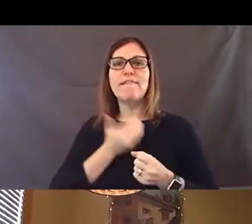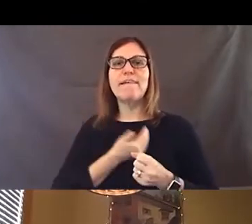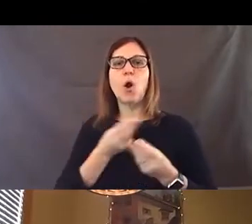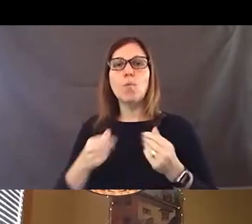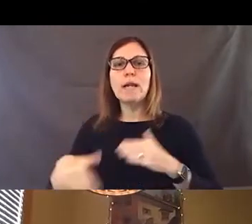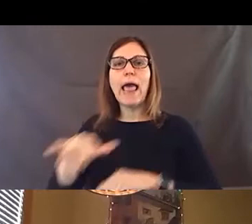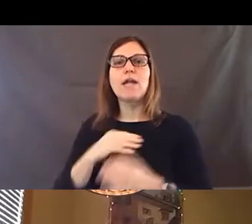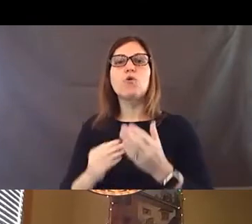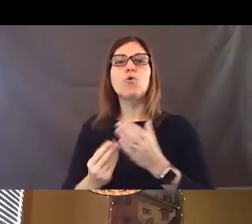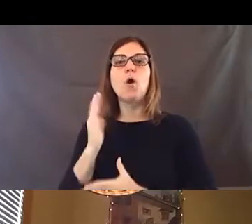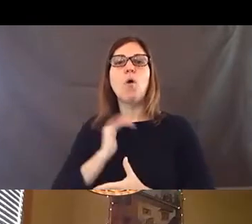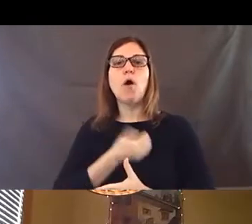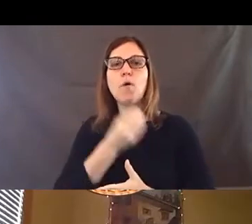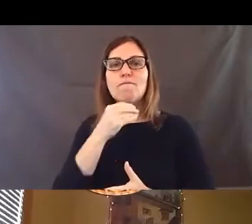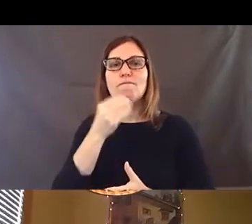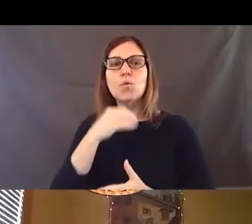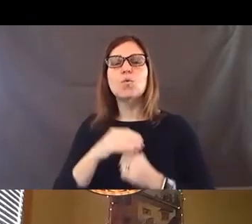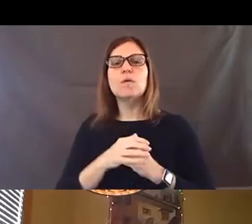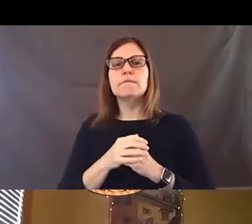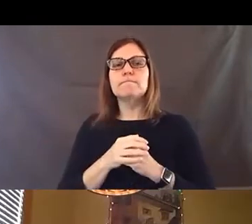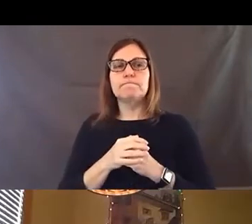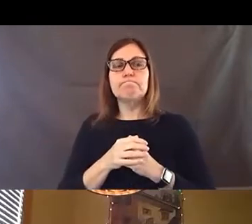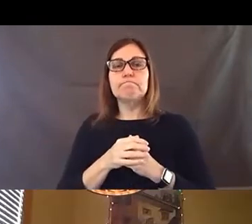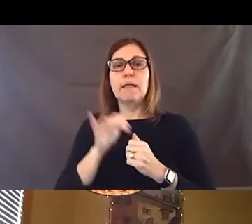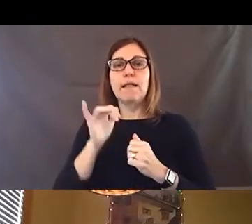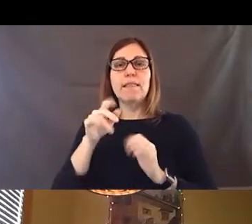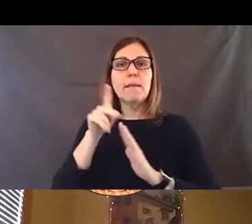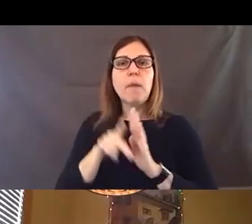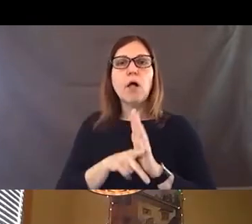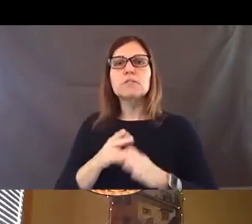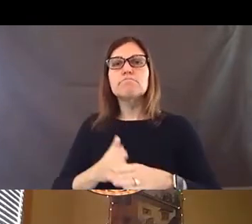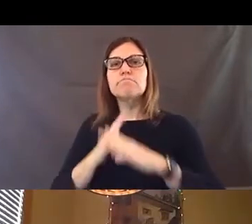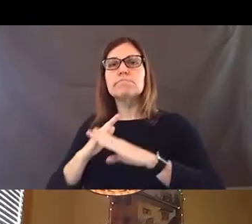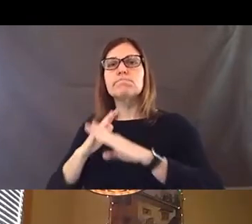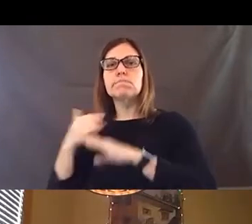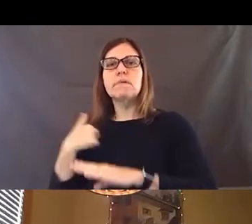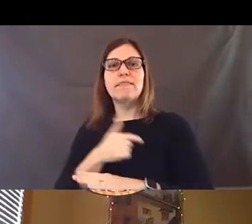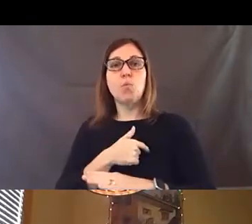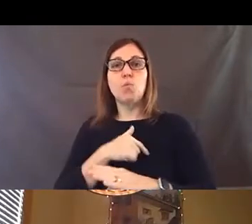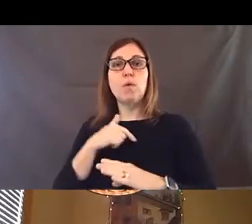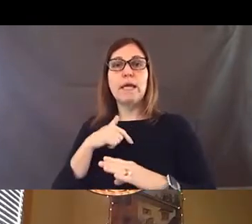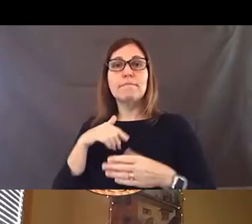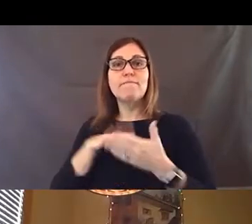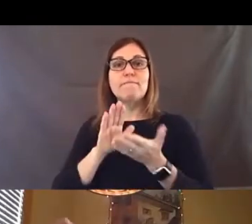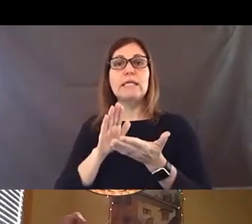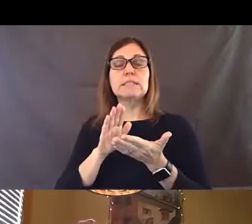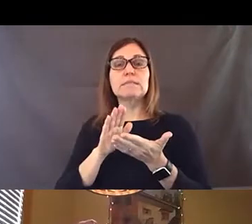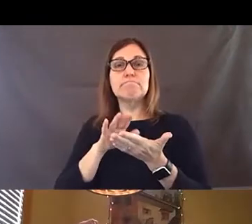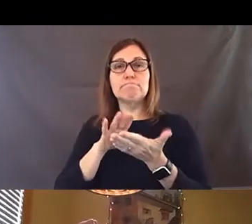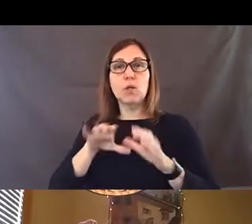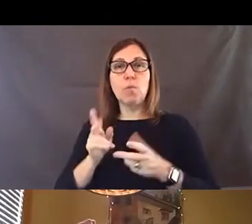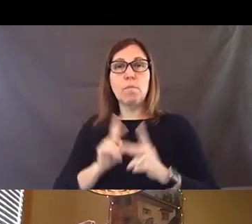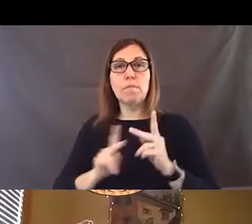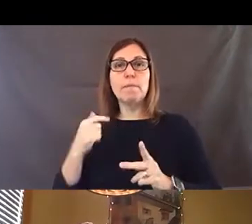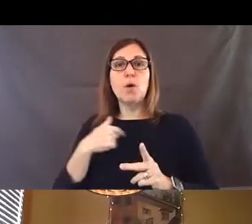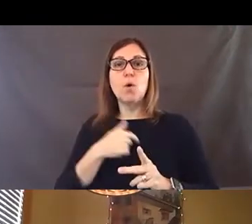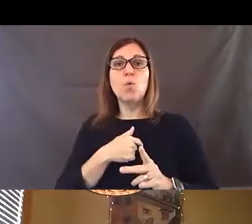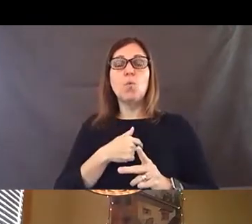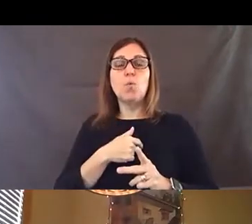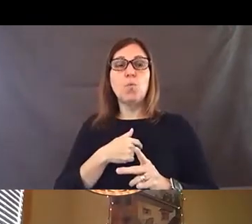the policies and depredations that we faced as a people, we helped the colonizers, the